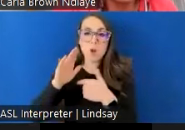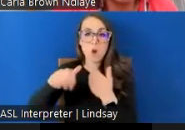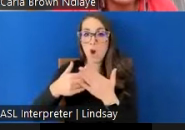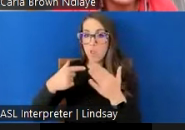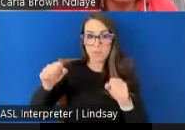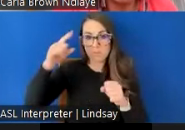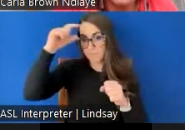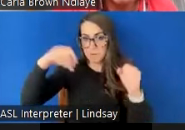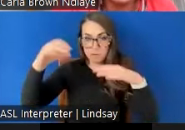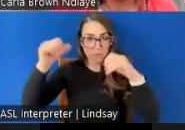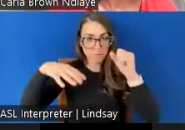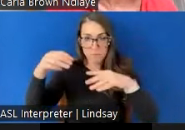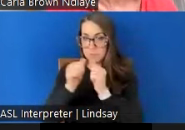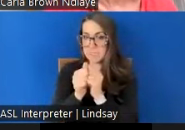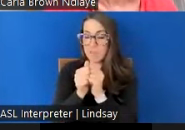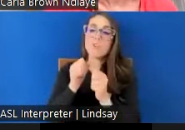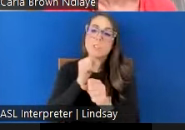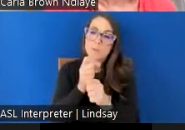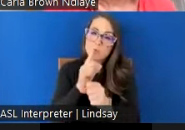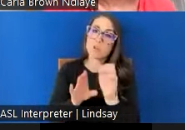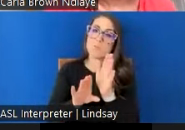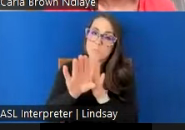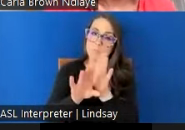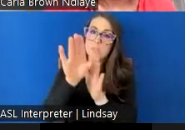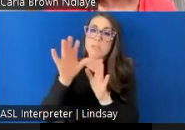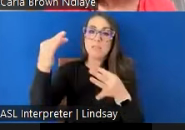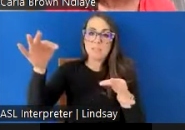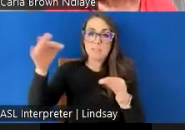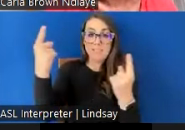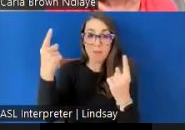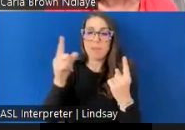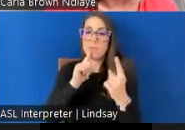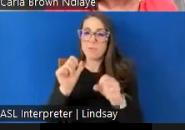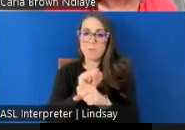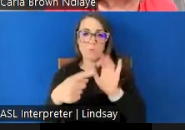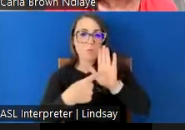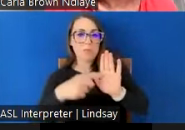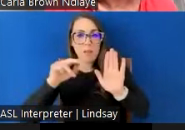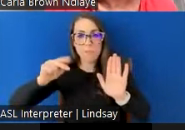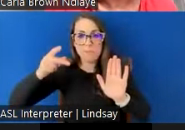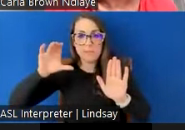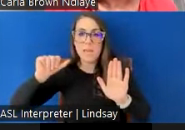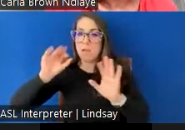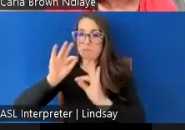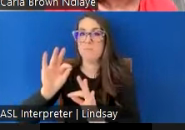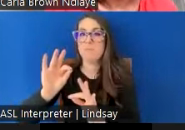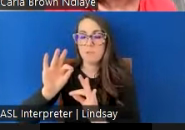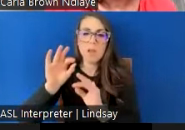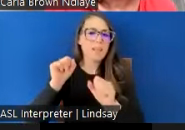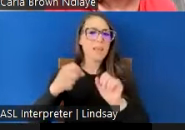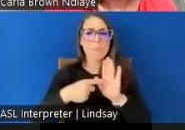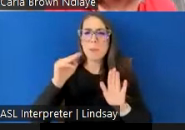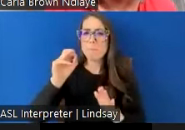to create something that is well representative of NPCA, and, you know, can be a model outside of Peace Corps. There's